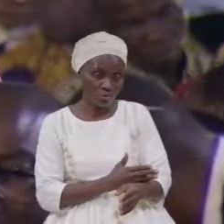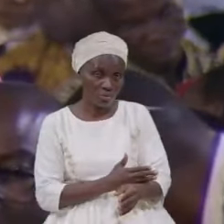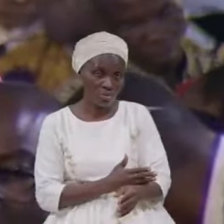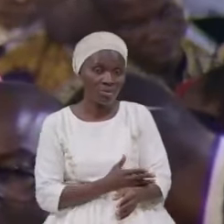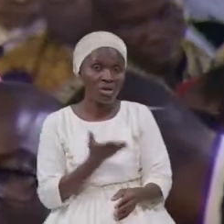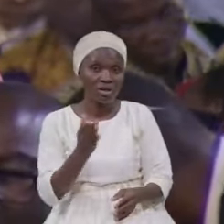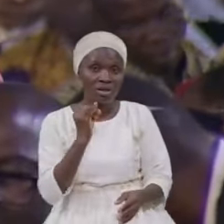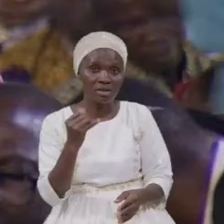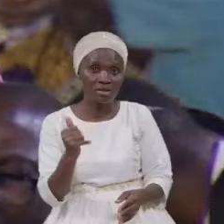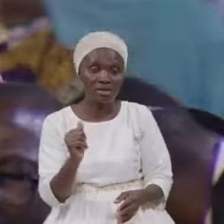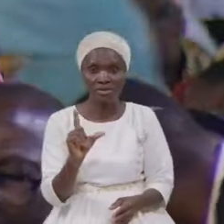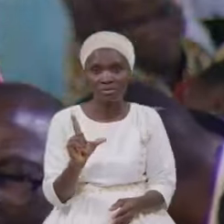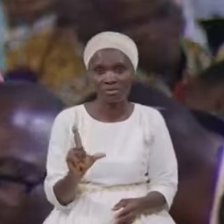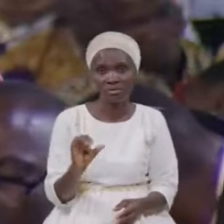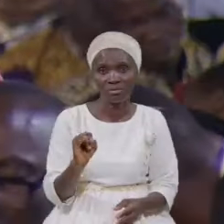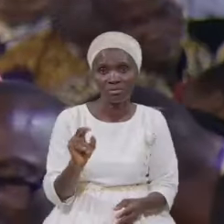your player,